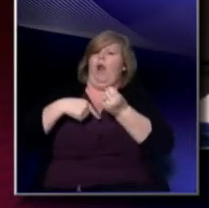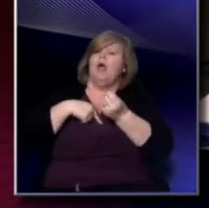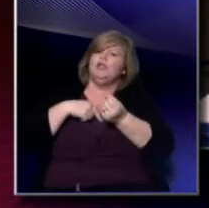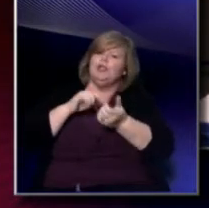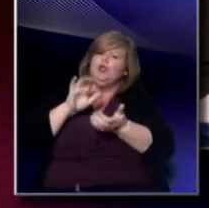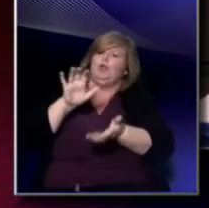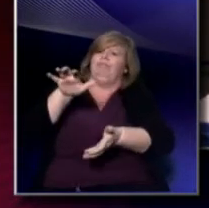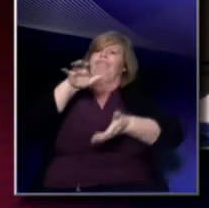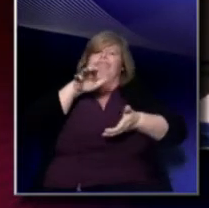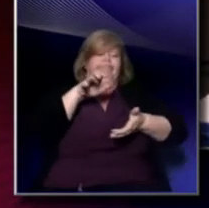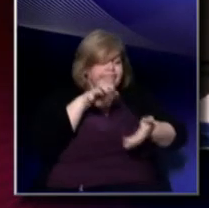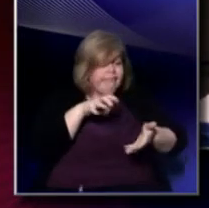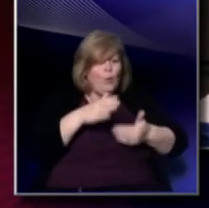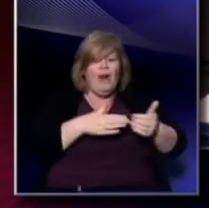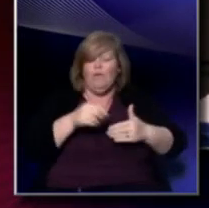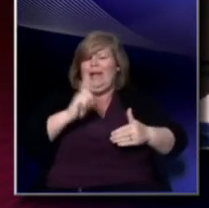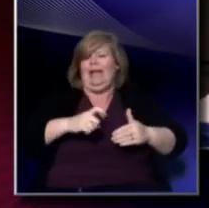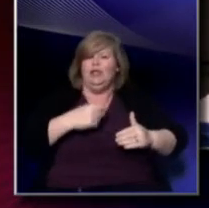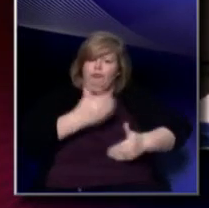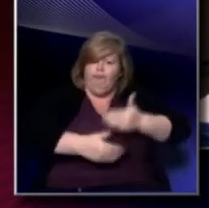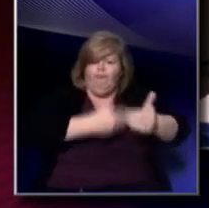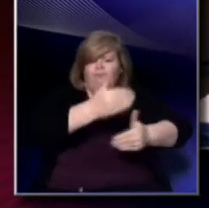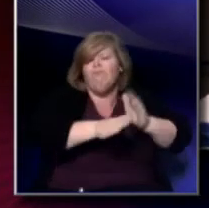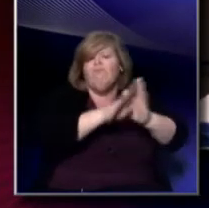to implement. Thank you.